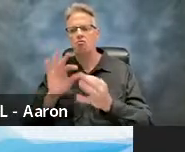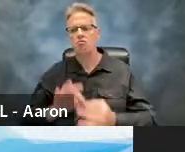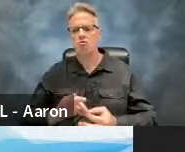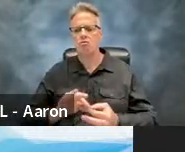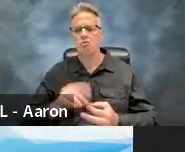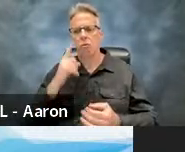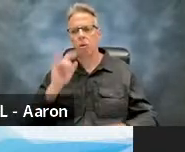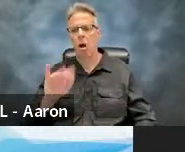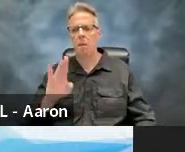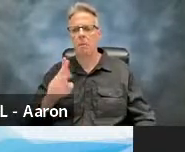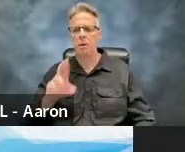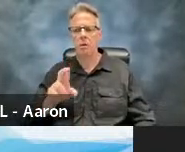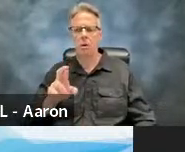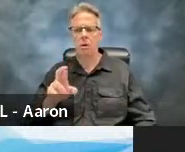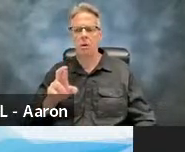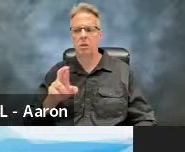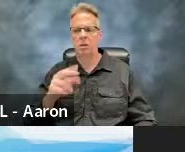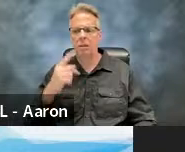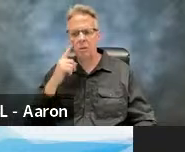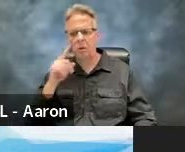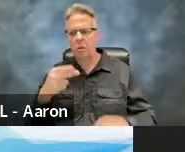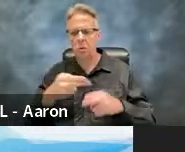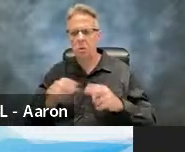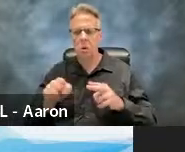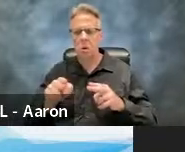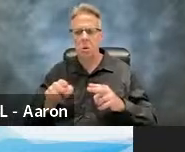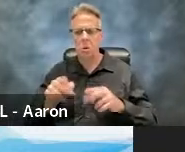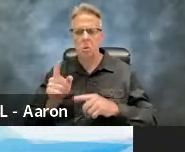for IBR just for a minute or two.